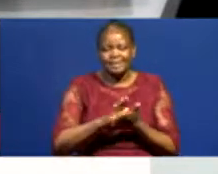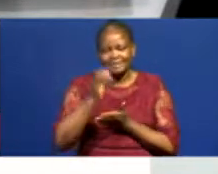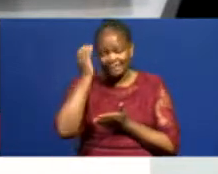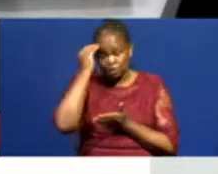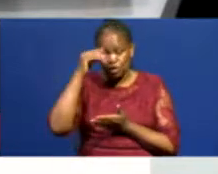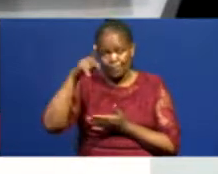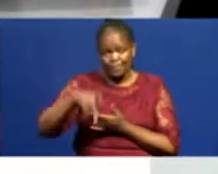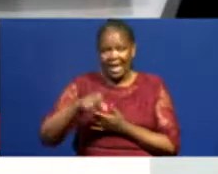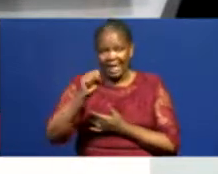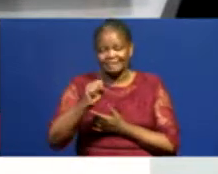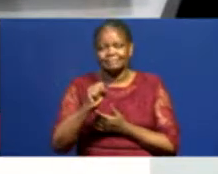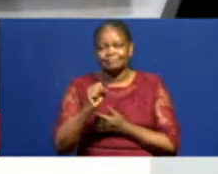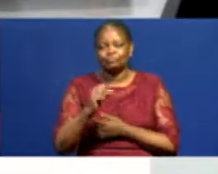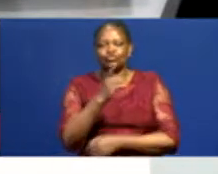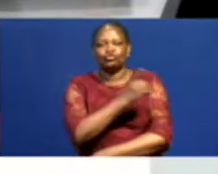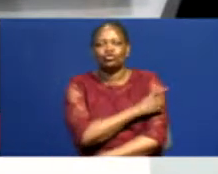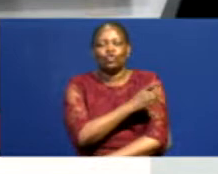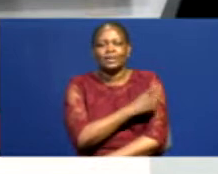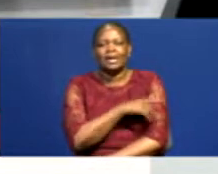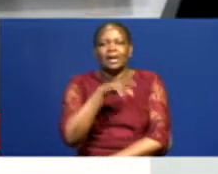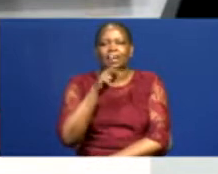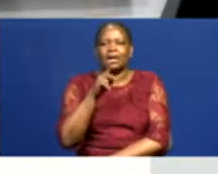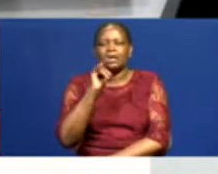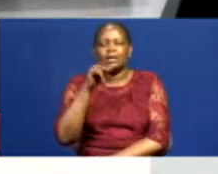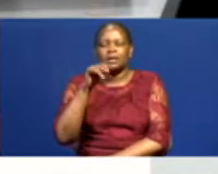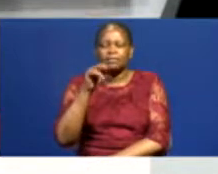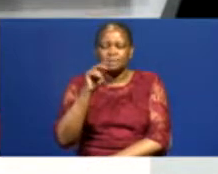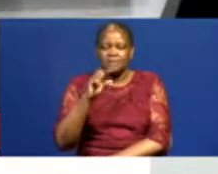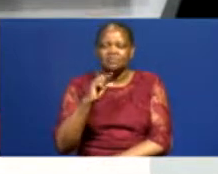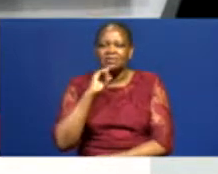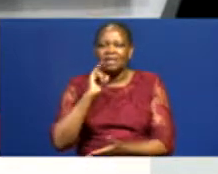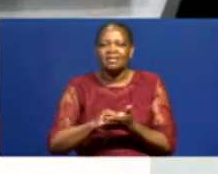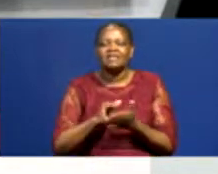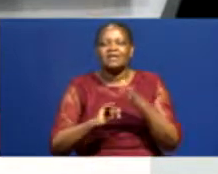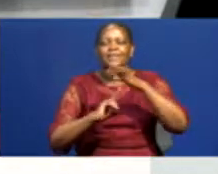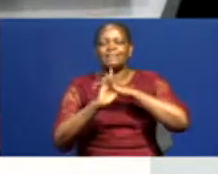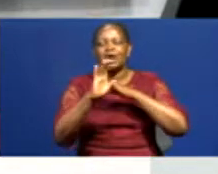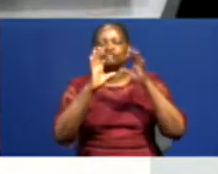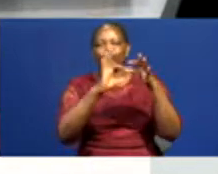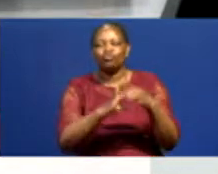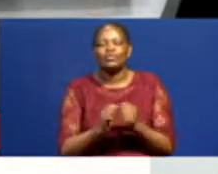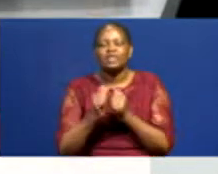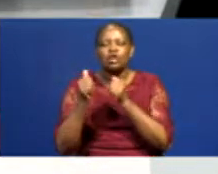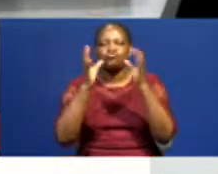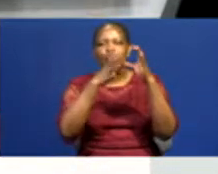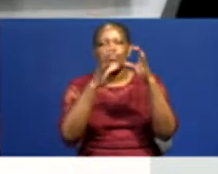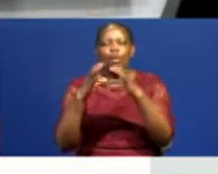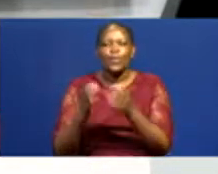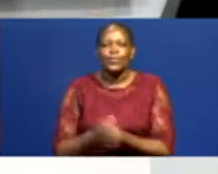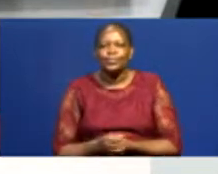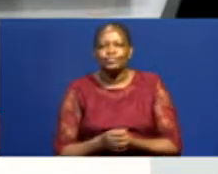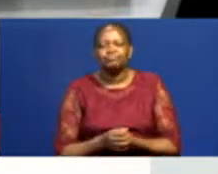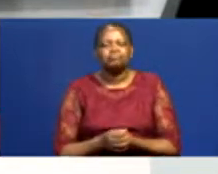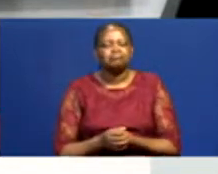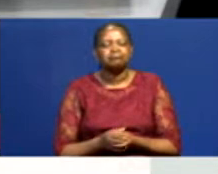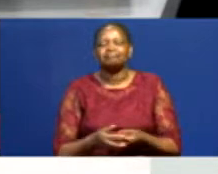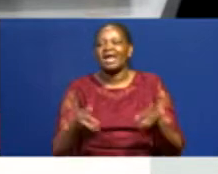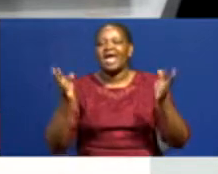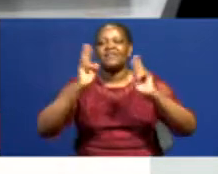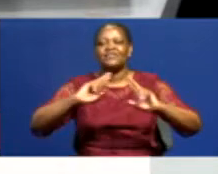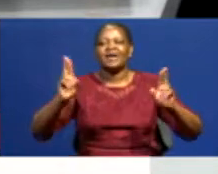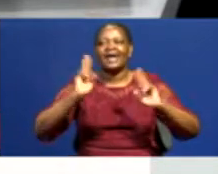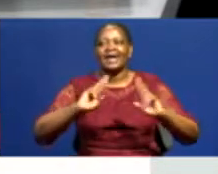Principal Secretary Dr. Belio Kipsang said that his ministry, in collaboration with other agencies, are well